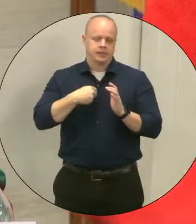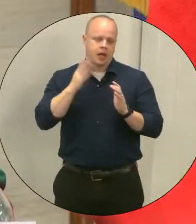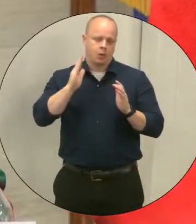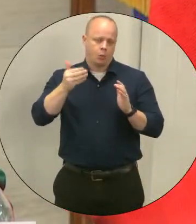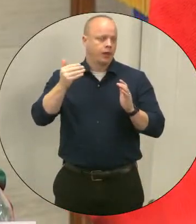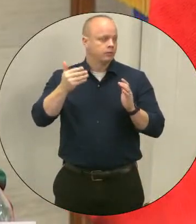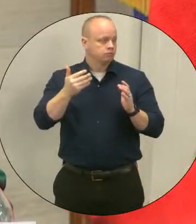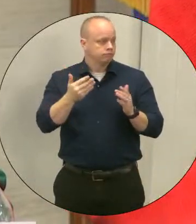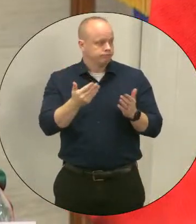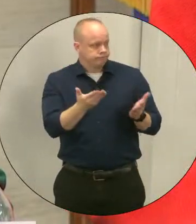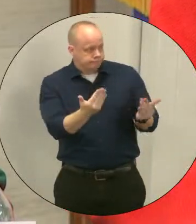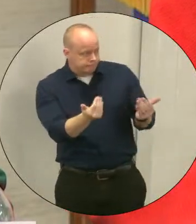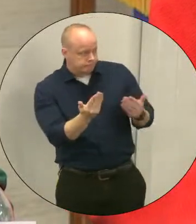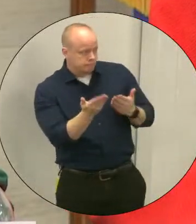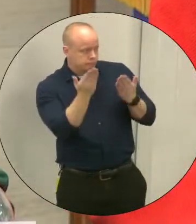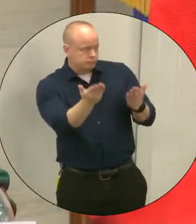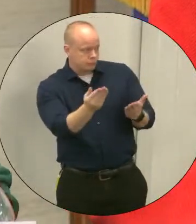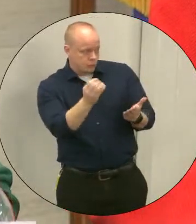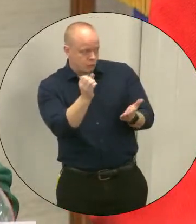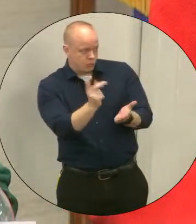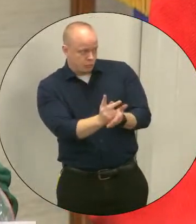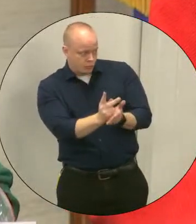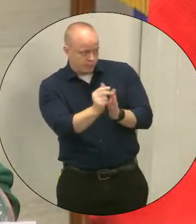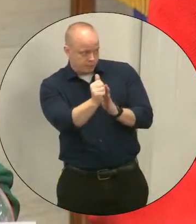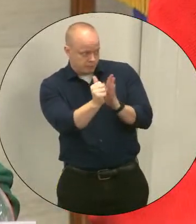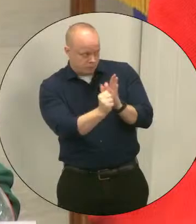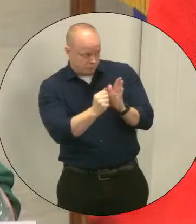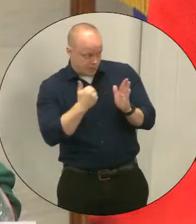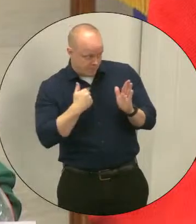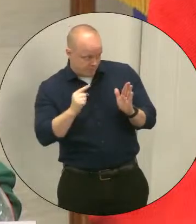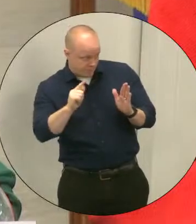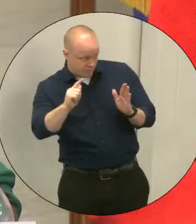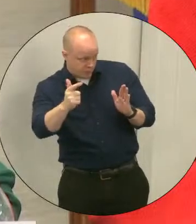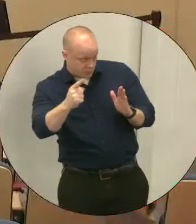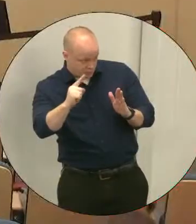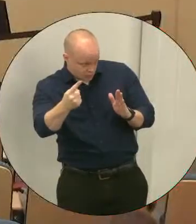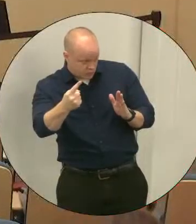a motion to approve the agenda. Do I have a first?